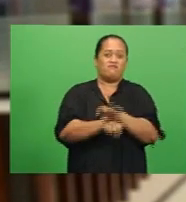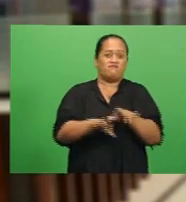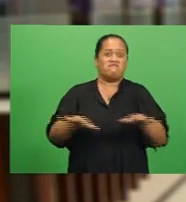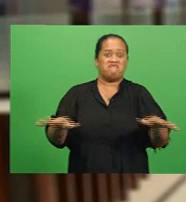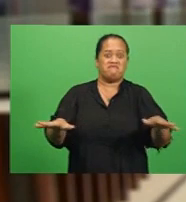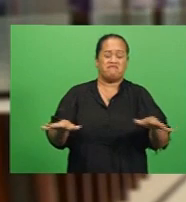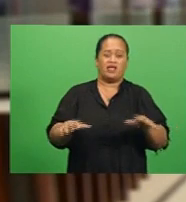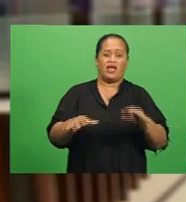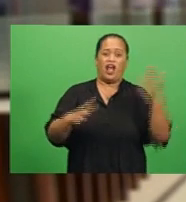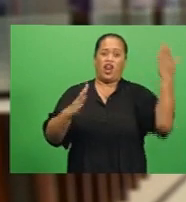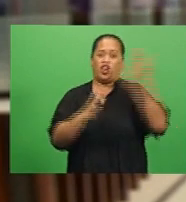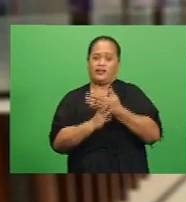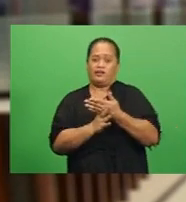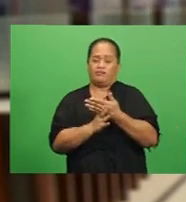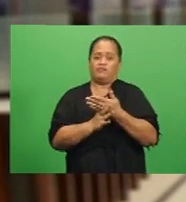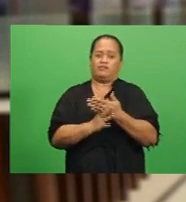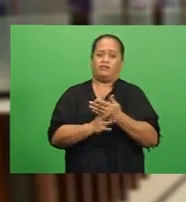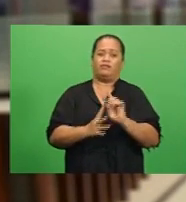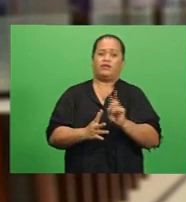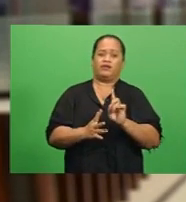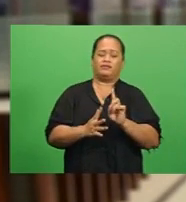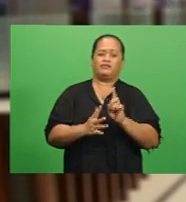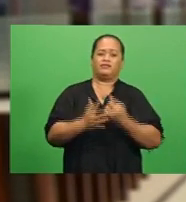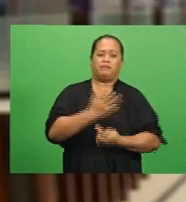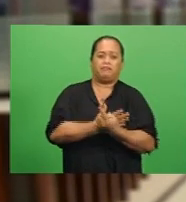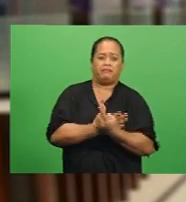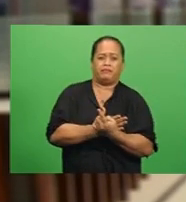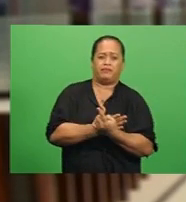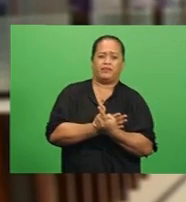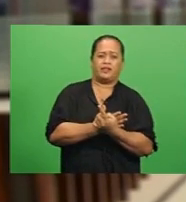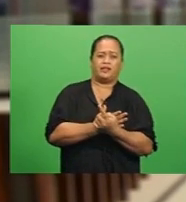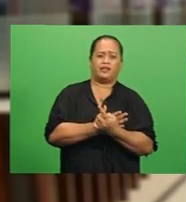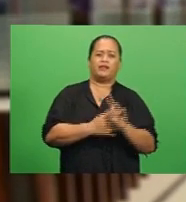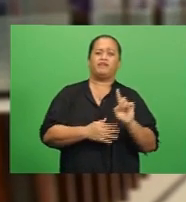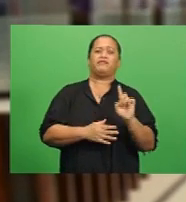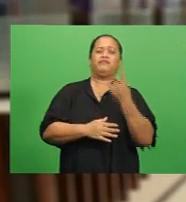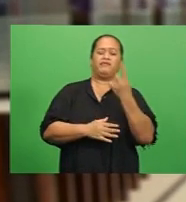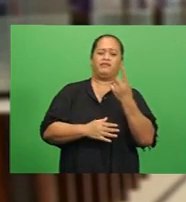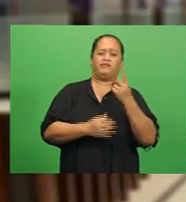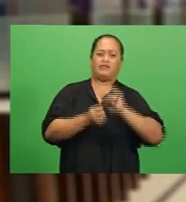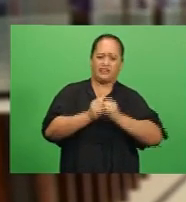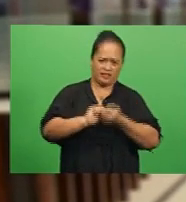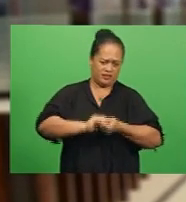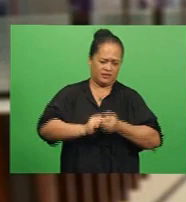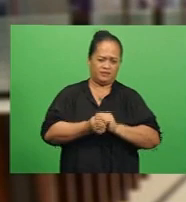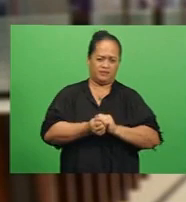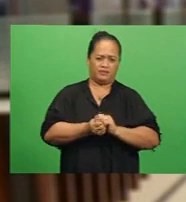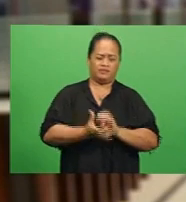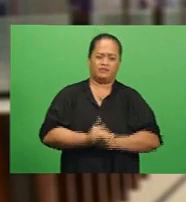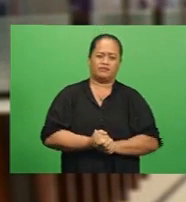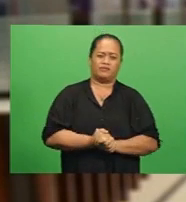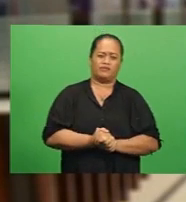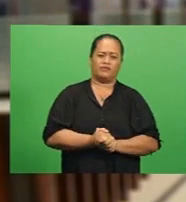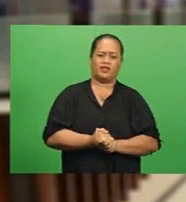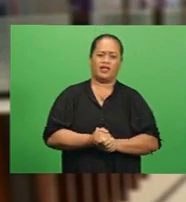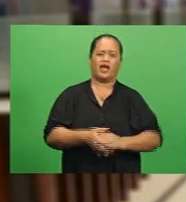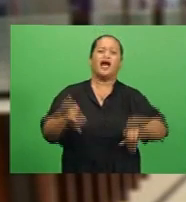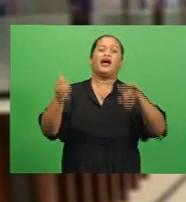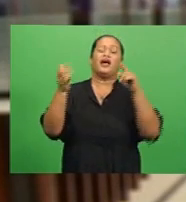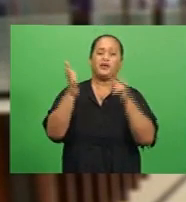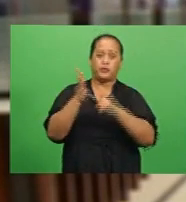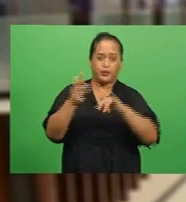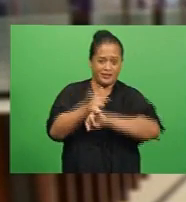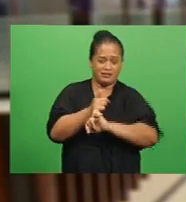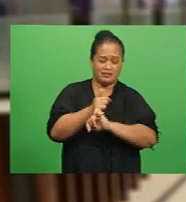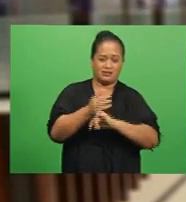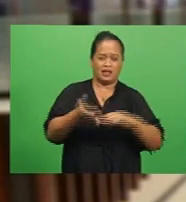April had tipped the economy into its first recession in 3 decades. The US dollar found support with the news of vaccines